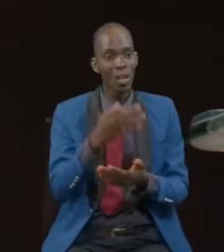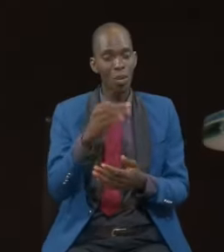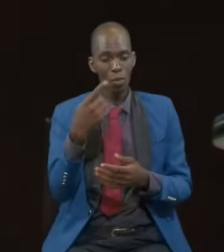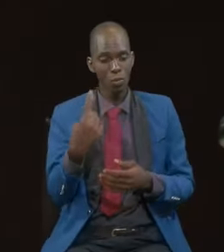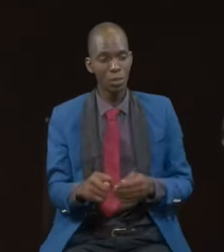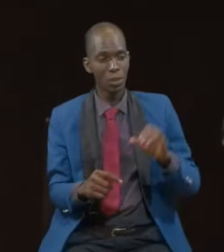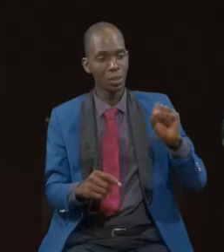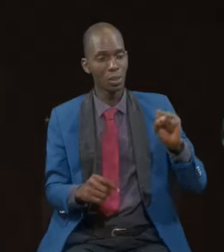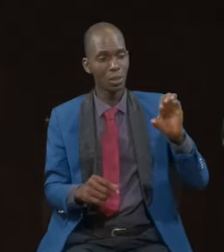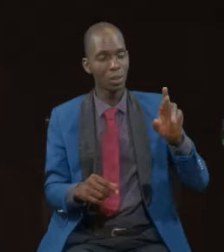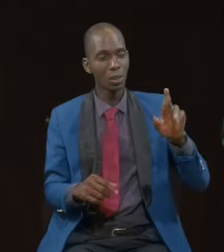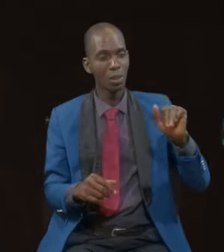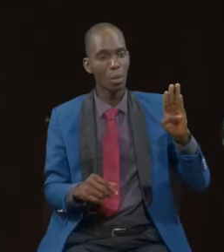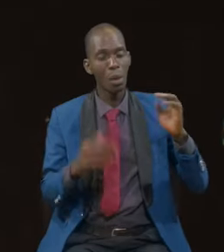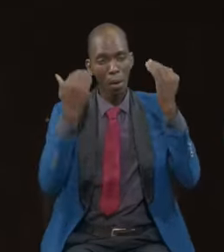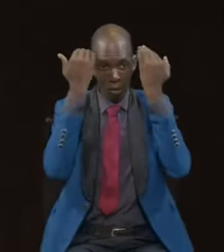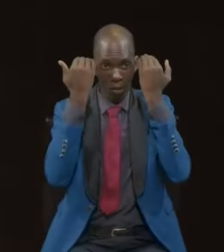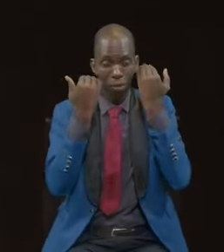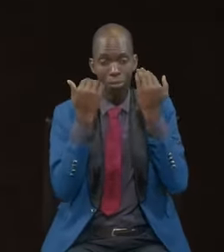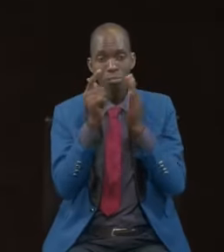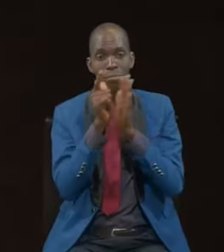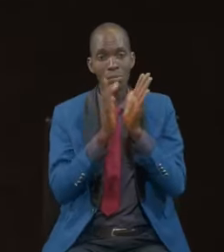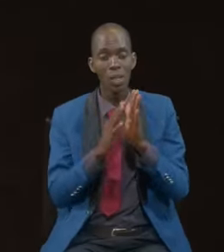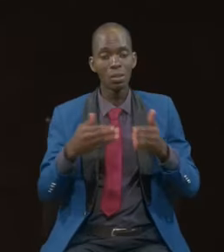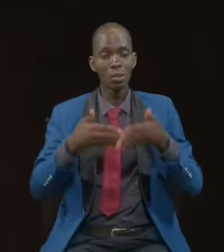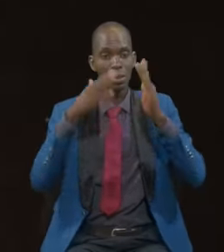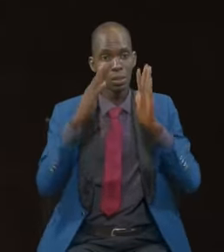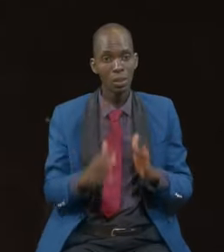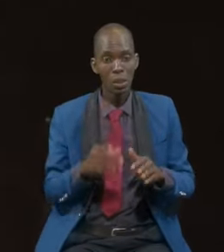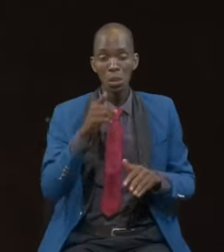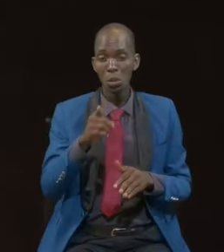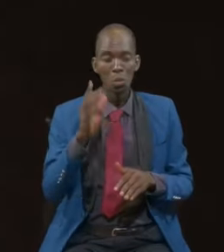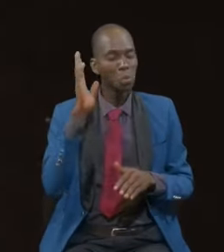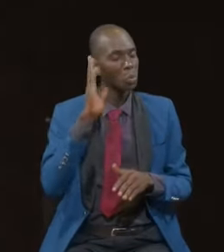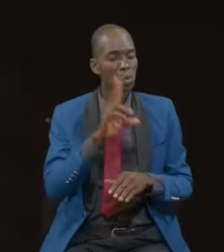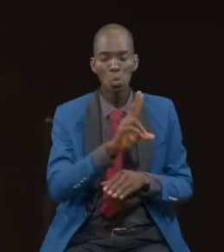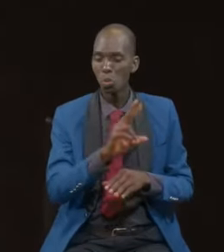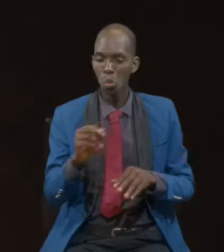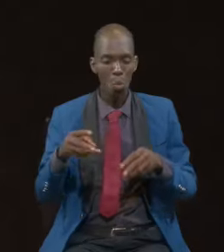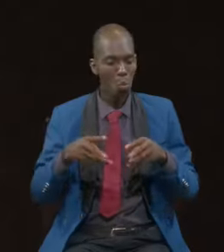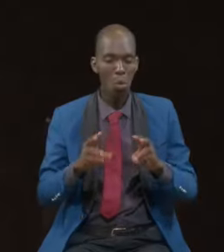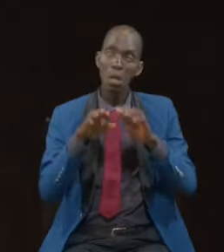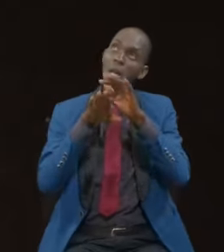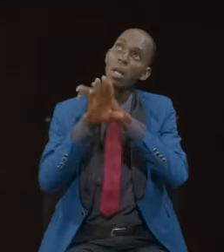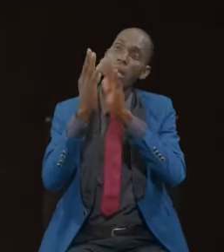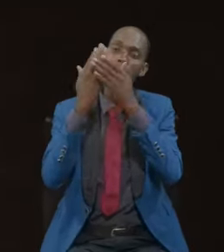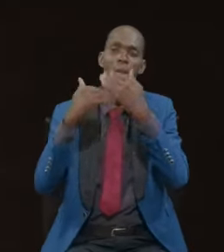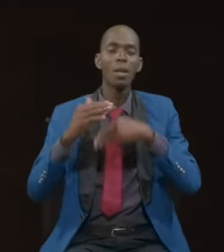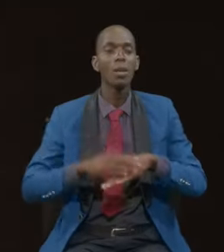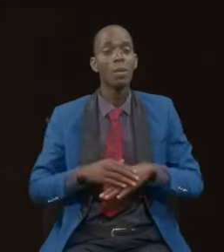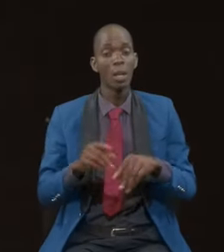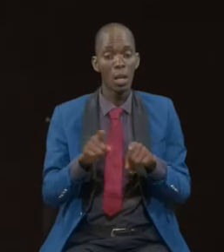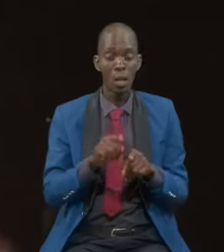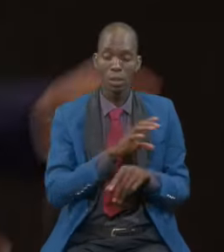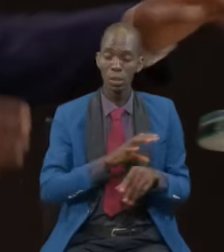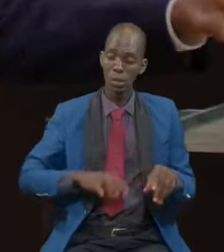the Pharisees, ye shall in no case enter into the kingdom of God. As he said to